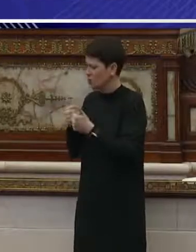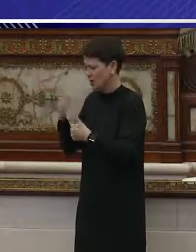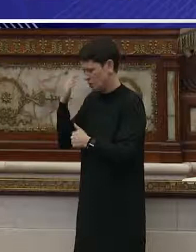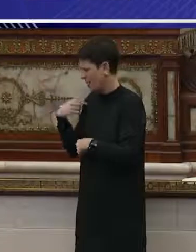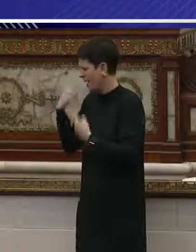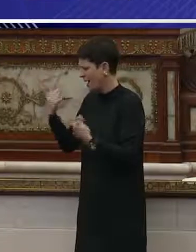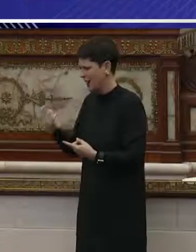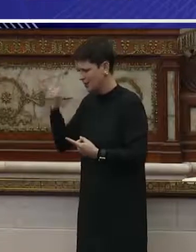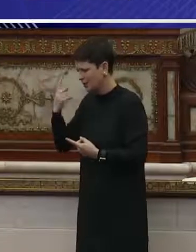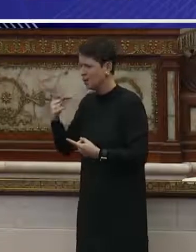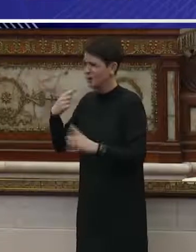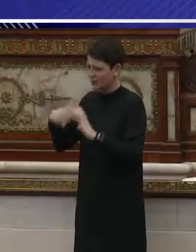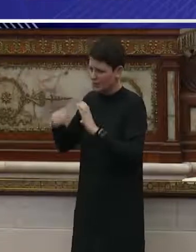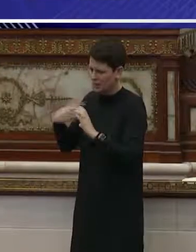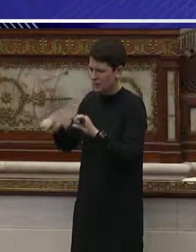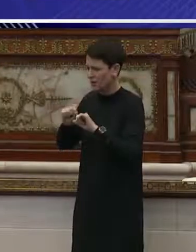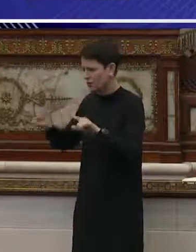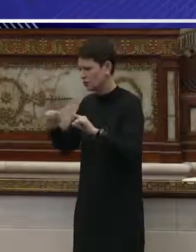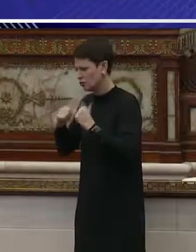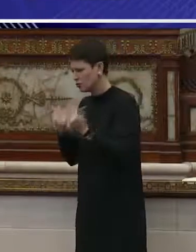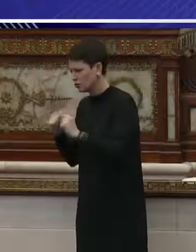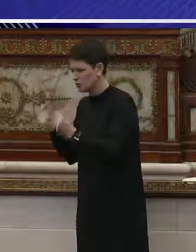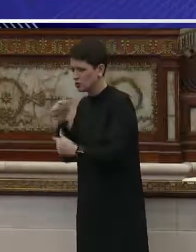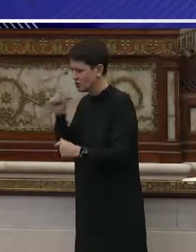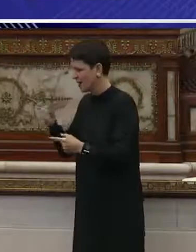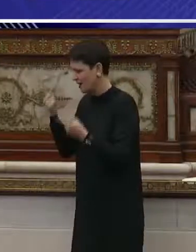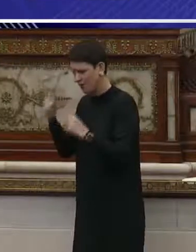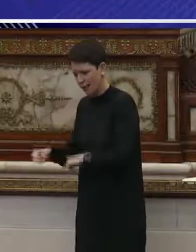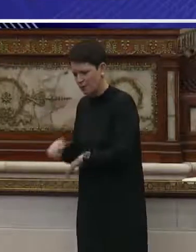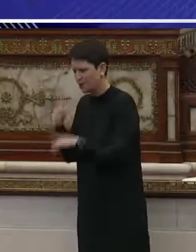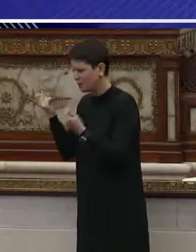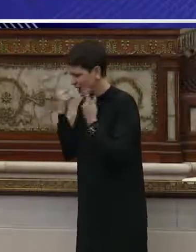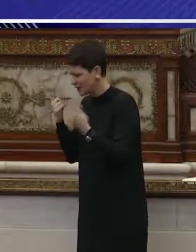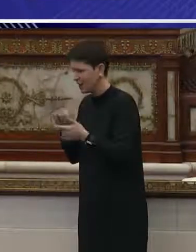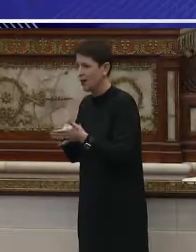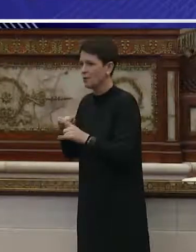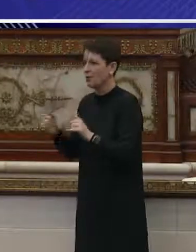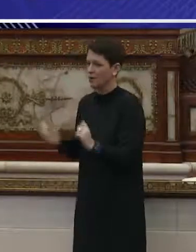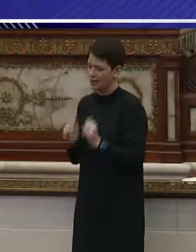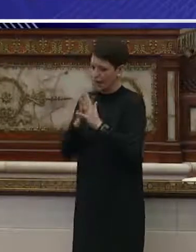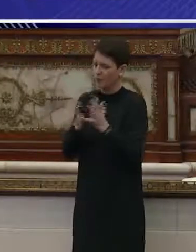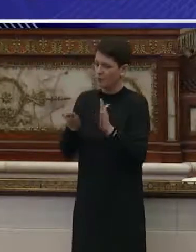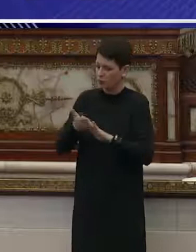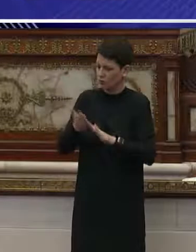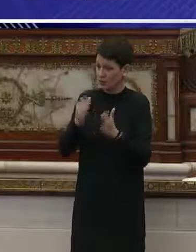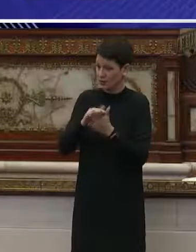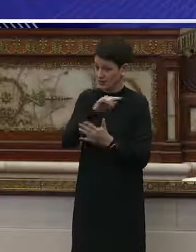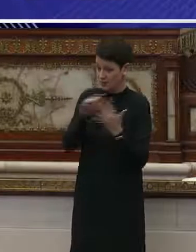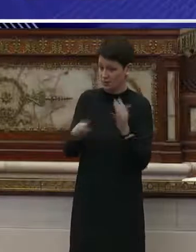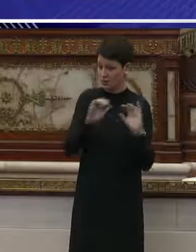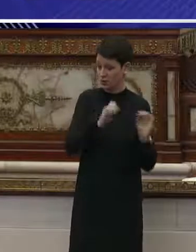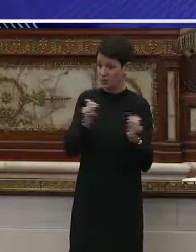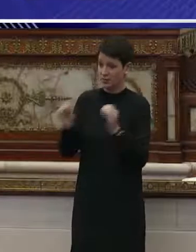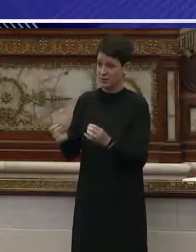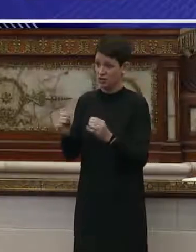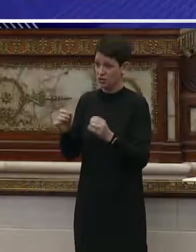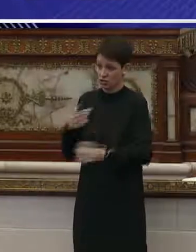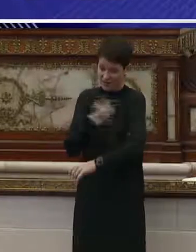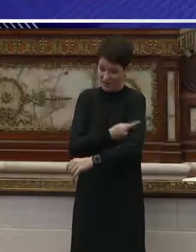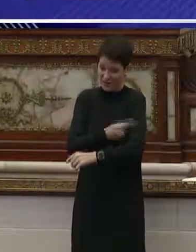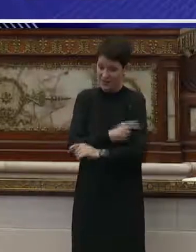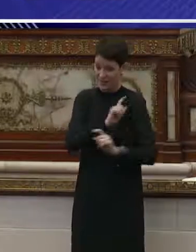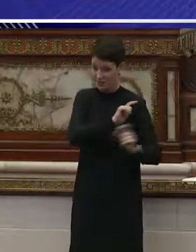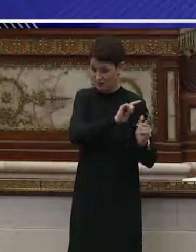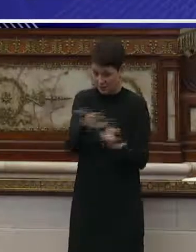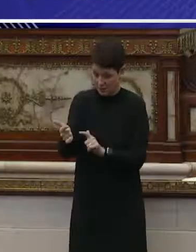had, 2 emails that went out to groups that maybe shouldn't have went out to groups. We want to get this back up because we know these organizations that are doing these vaccines